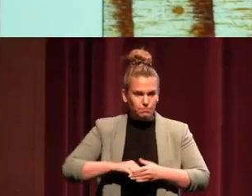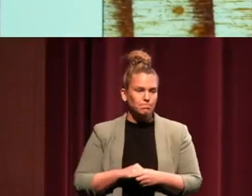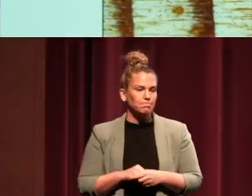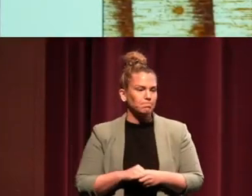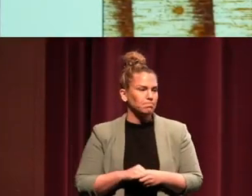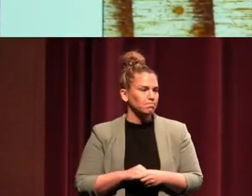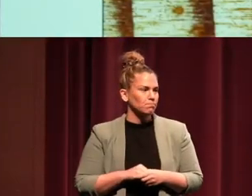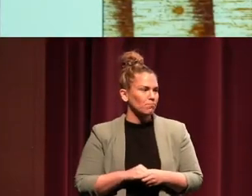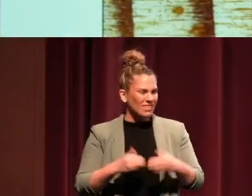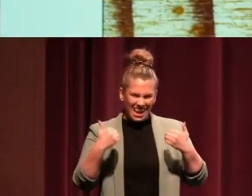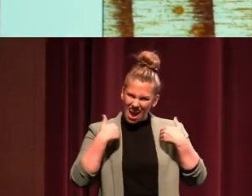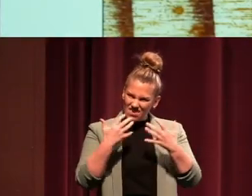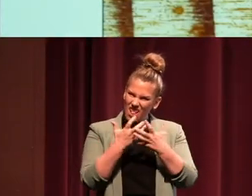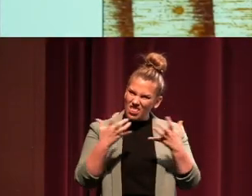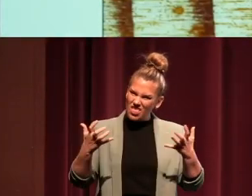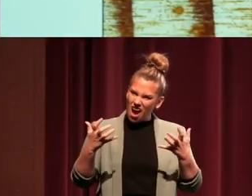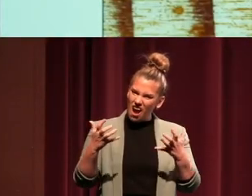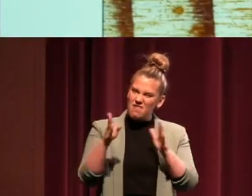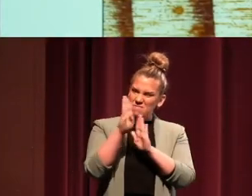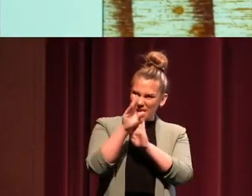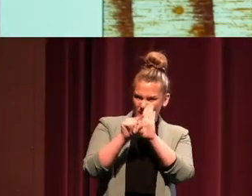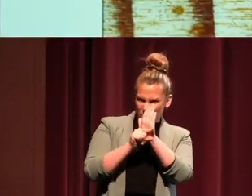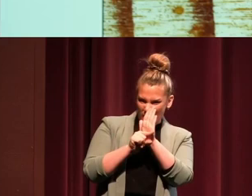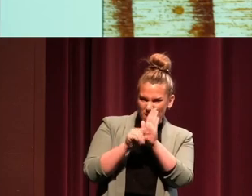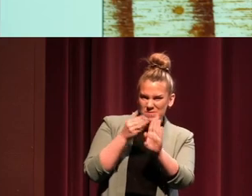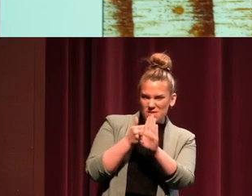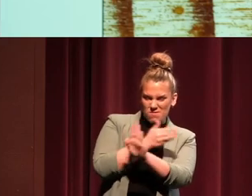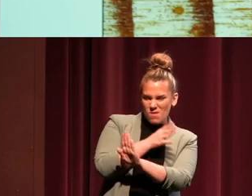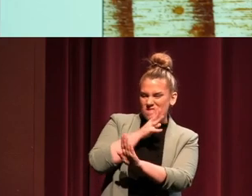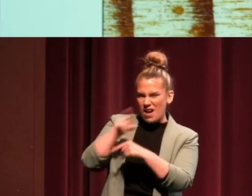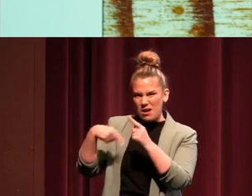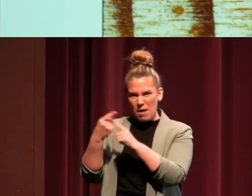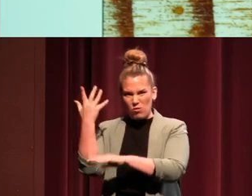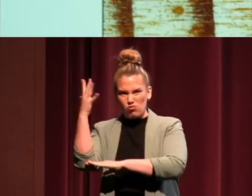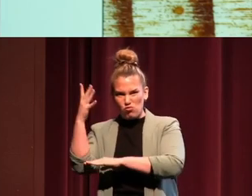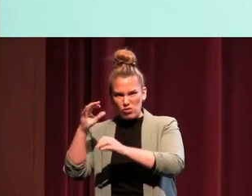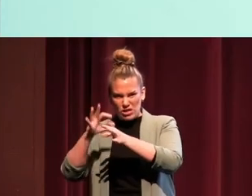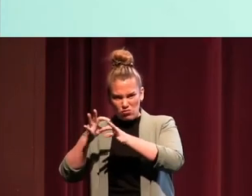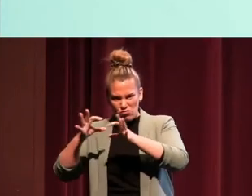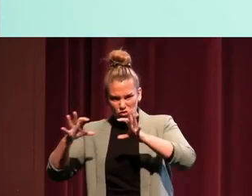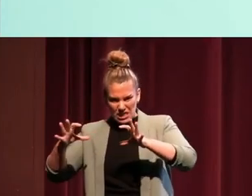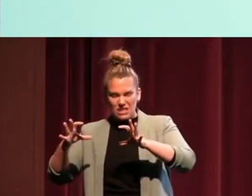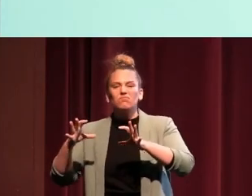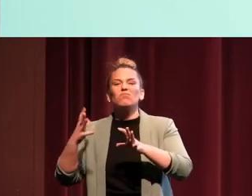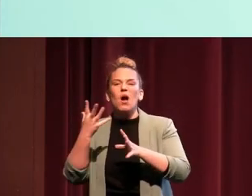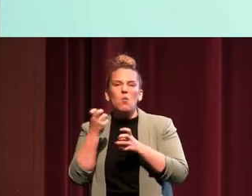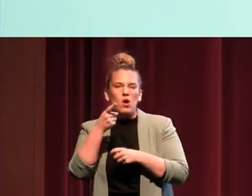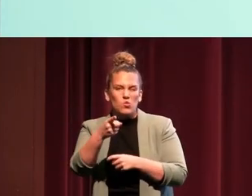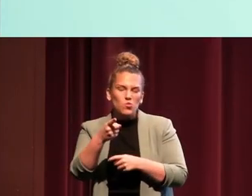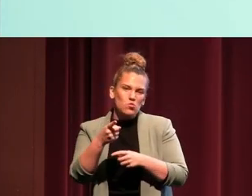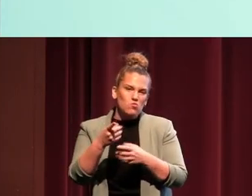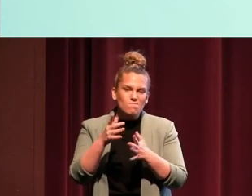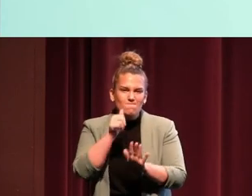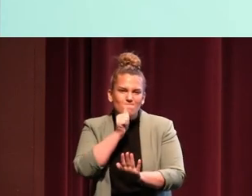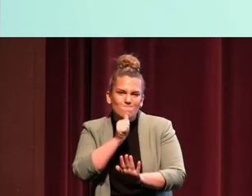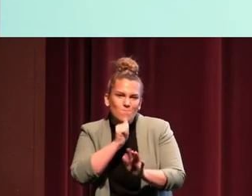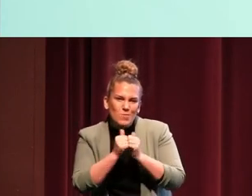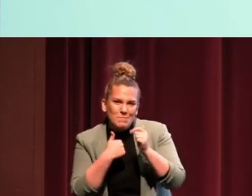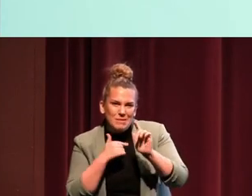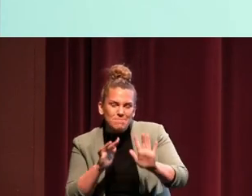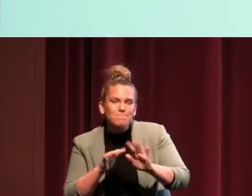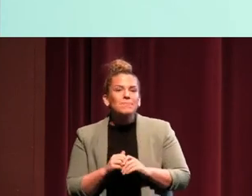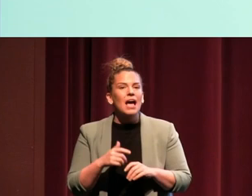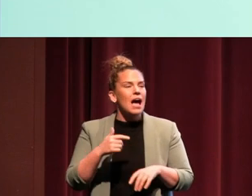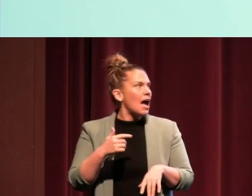I have a lot of background to get into before I get to the tree ring part of the presentation. I hope you'll bear with me. I have